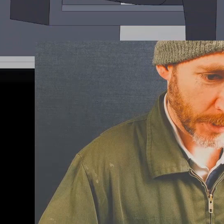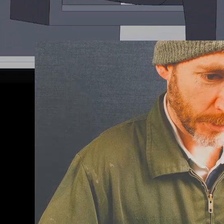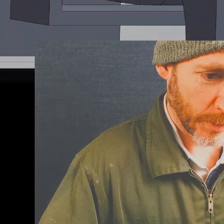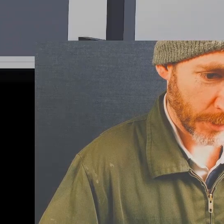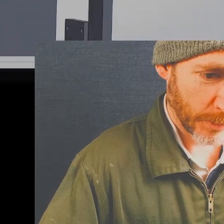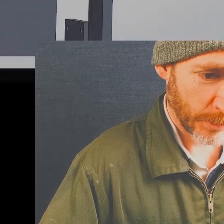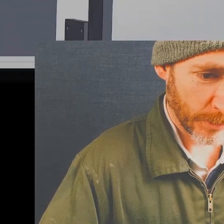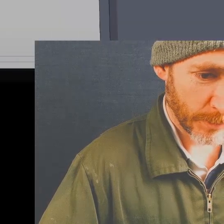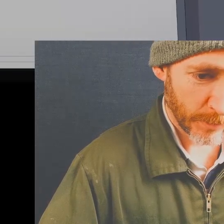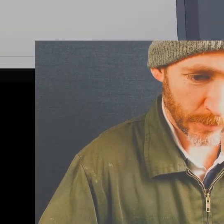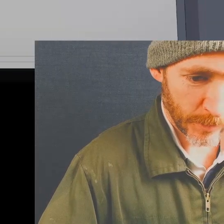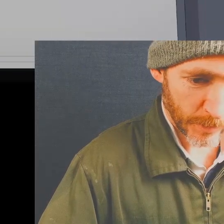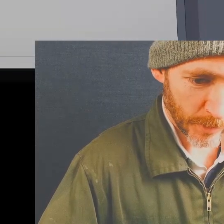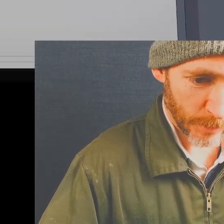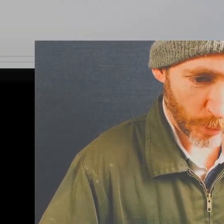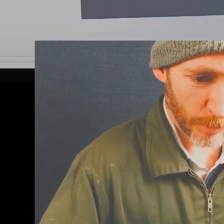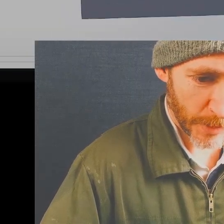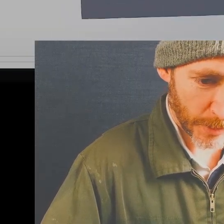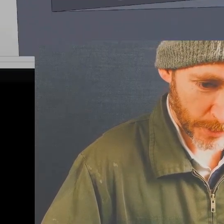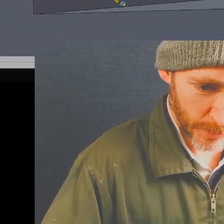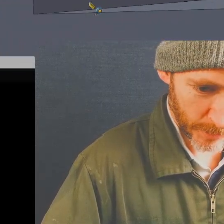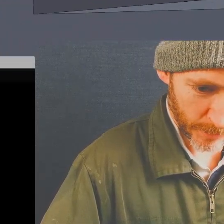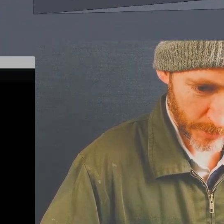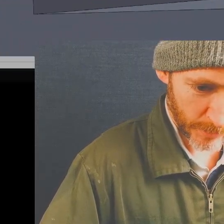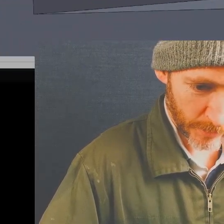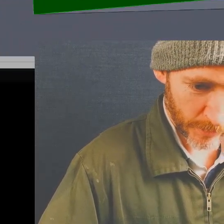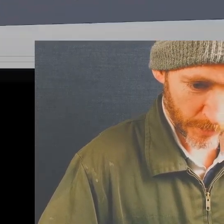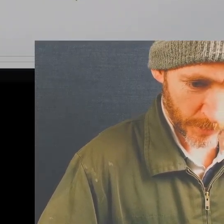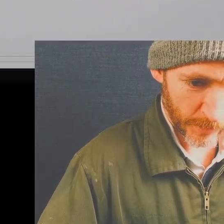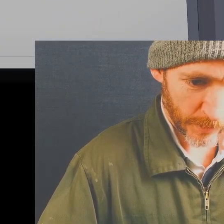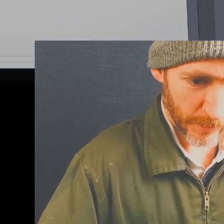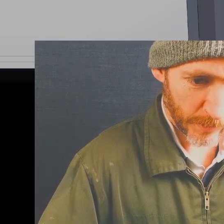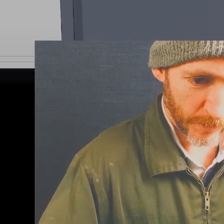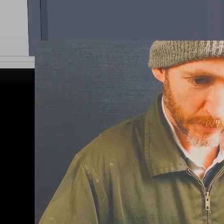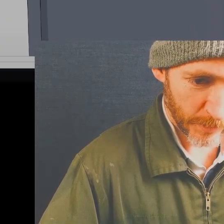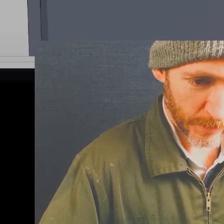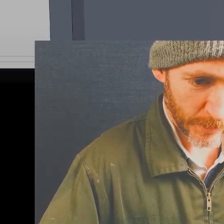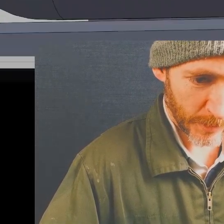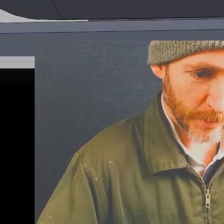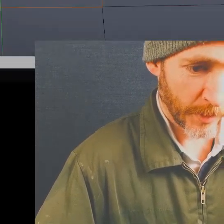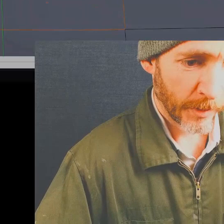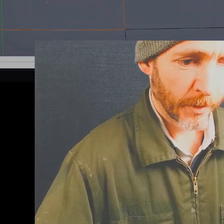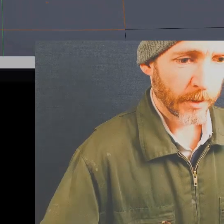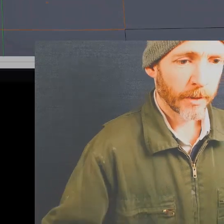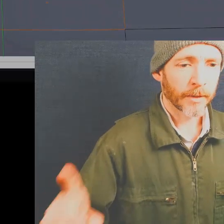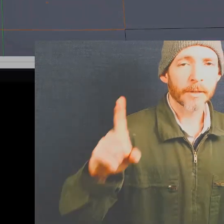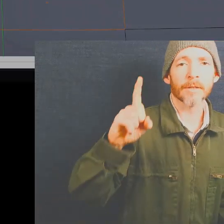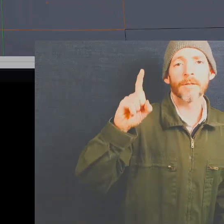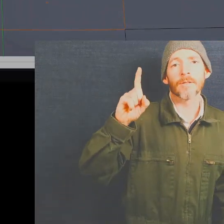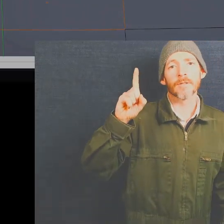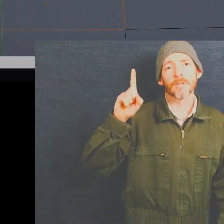A little model, our little support piece.